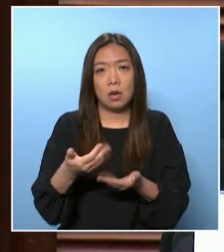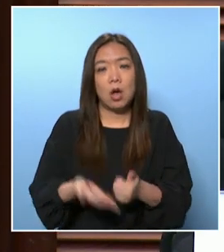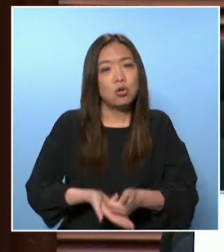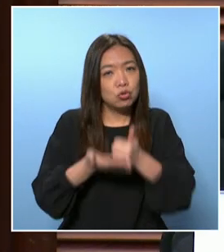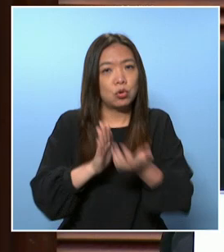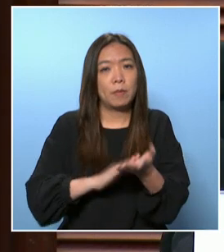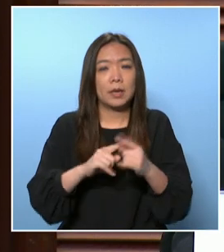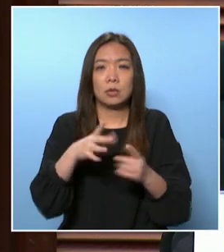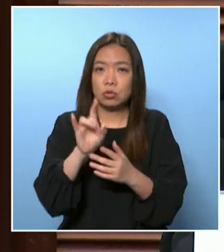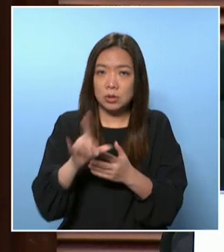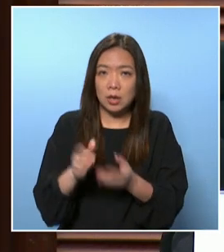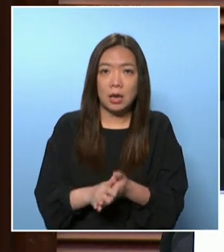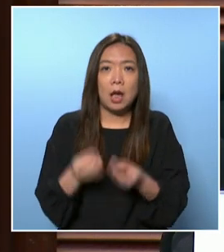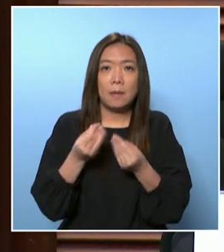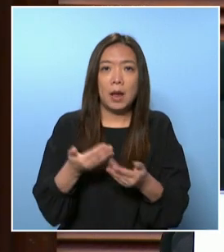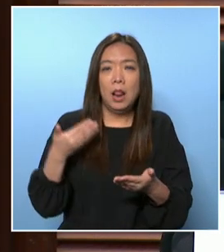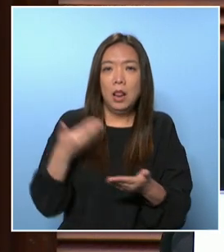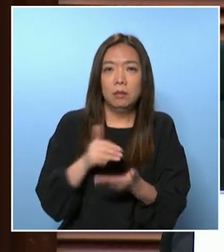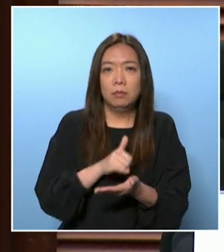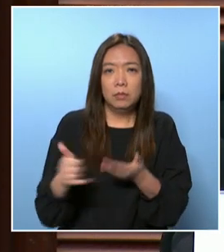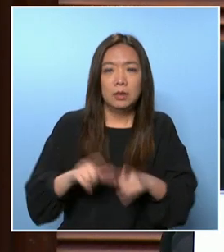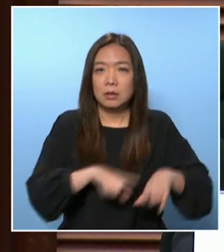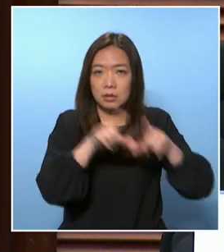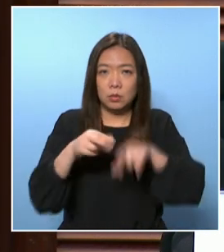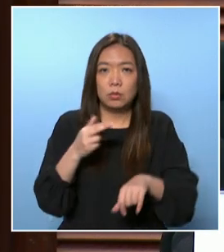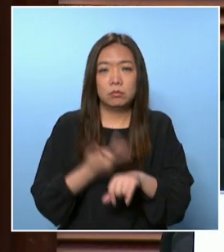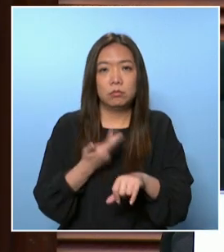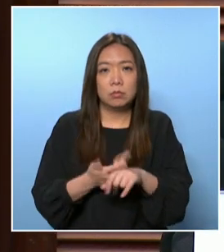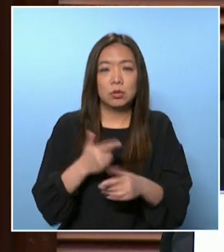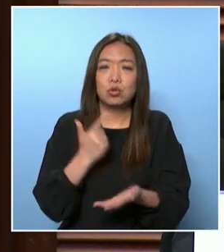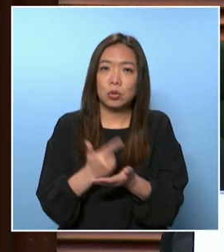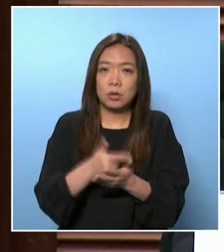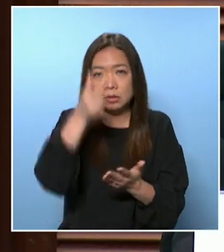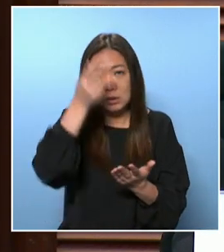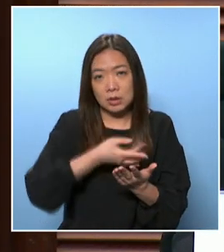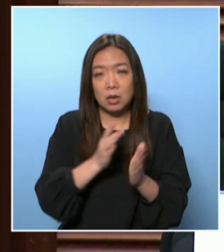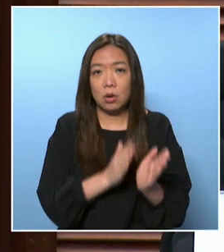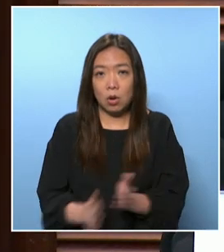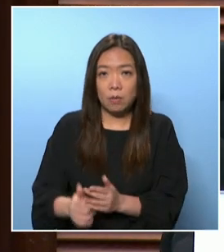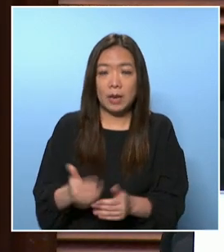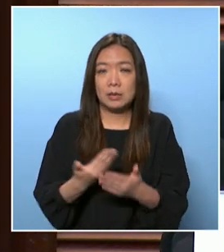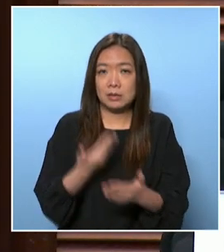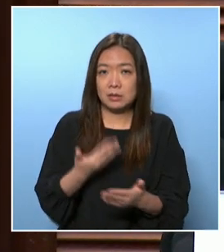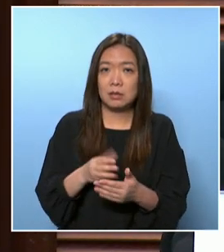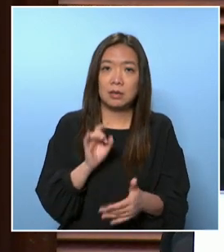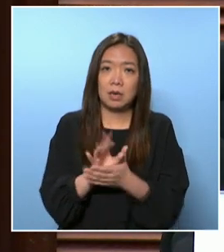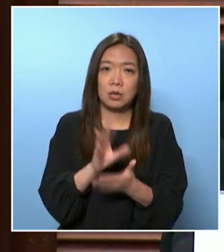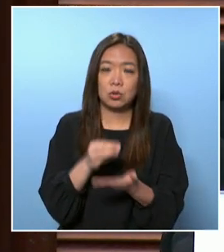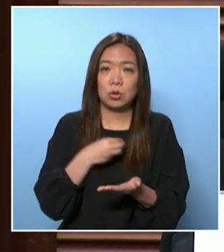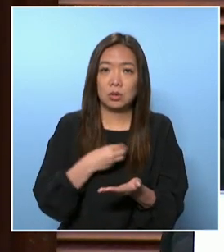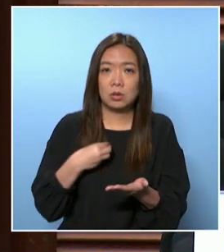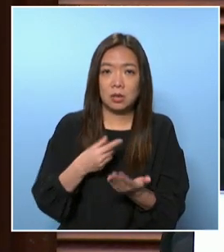and dying in place, respecting the decision, represent the main